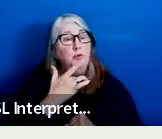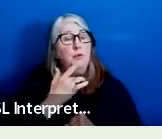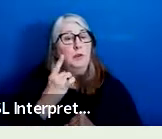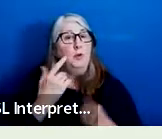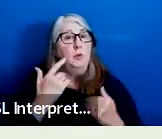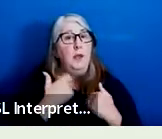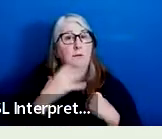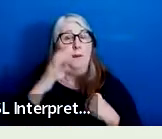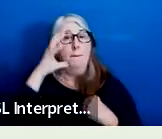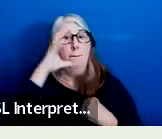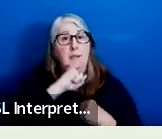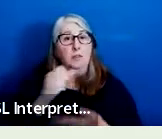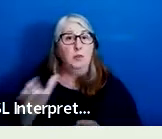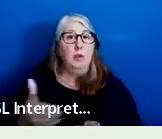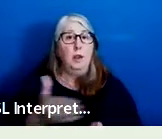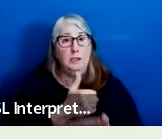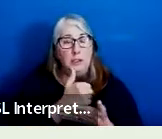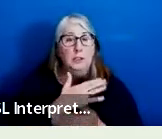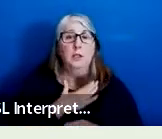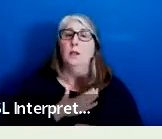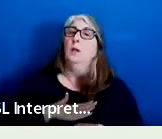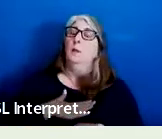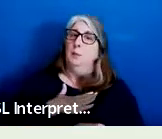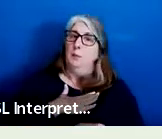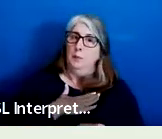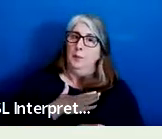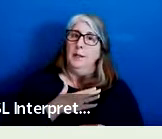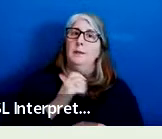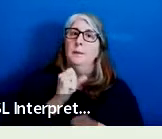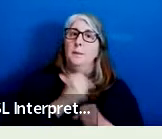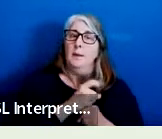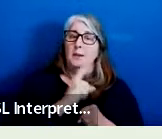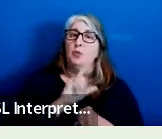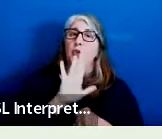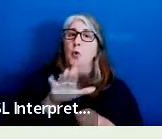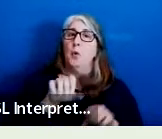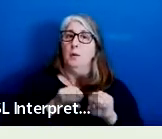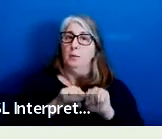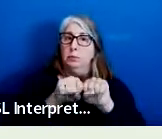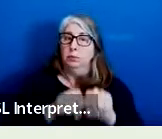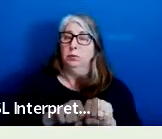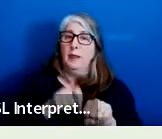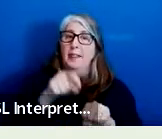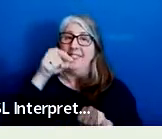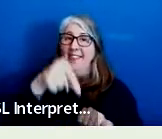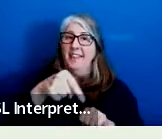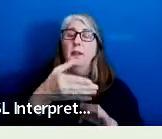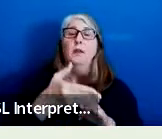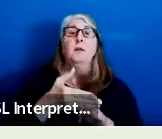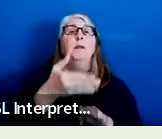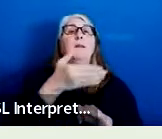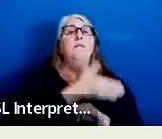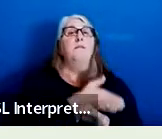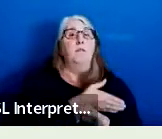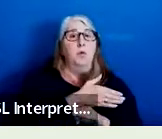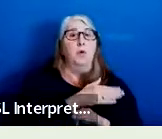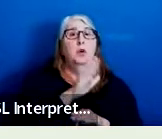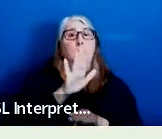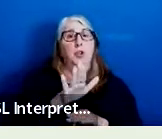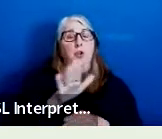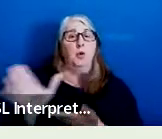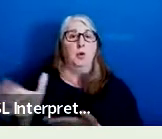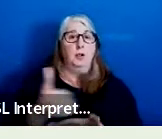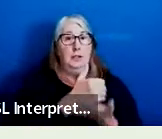missed collection, please be sure that you had your materials at the curb prior to the arrival of your